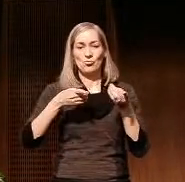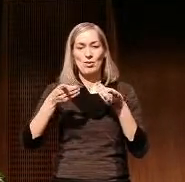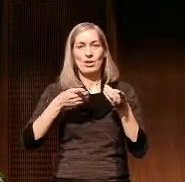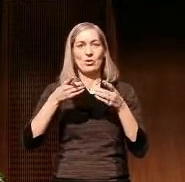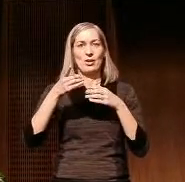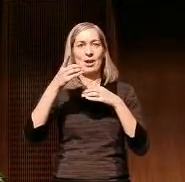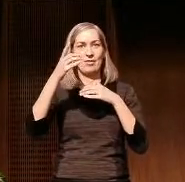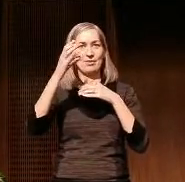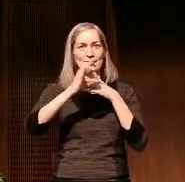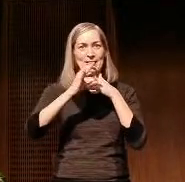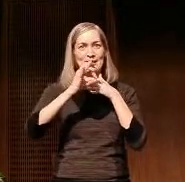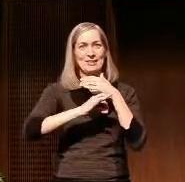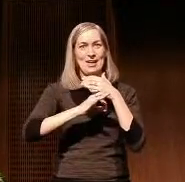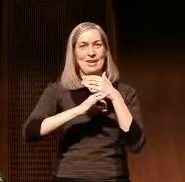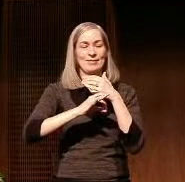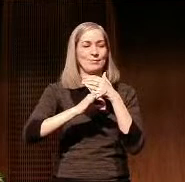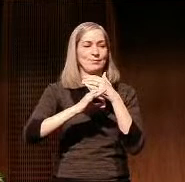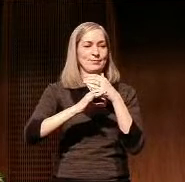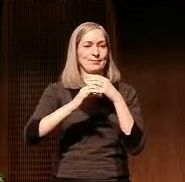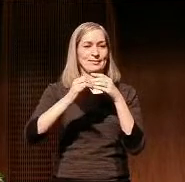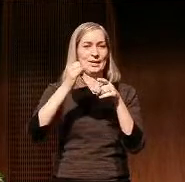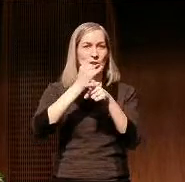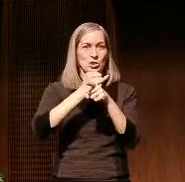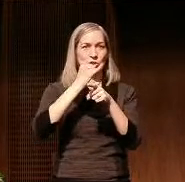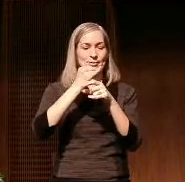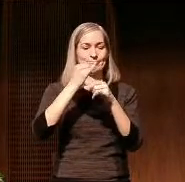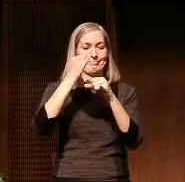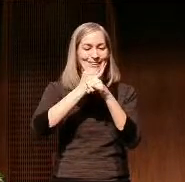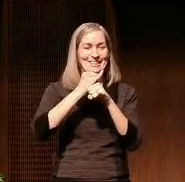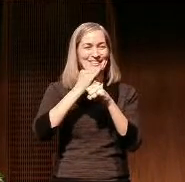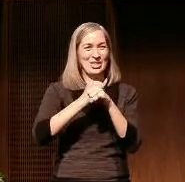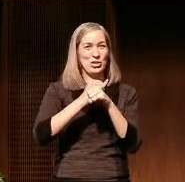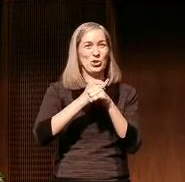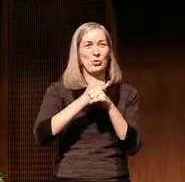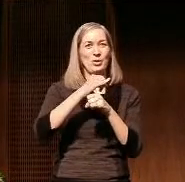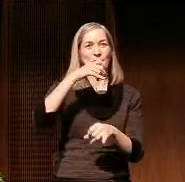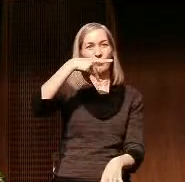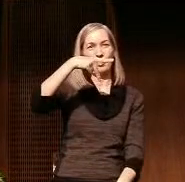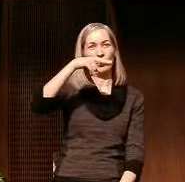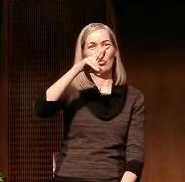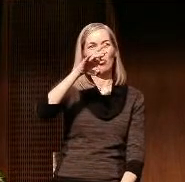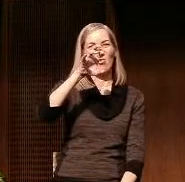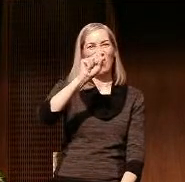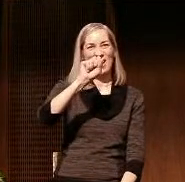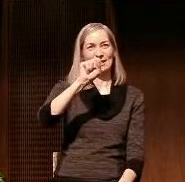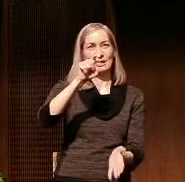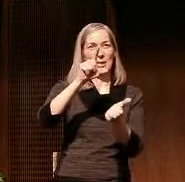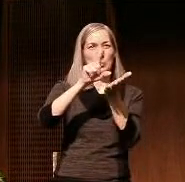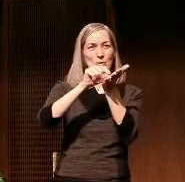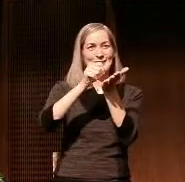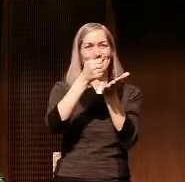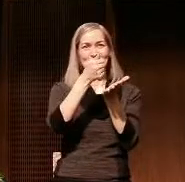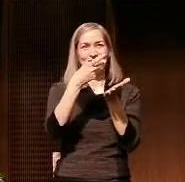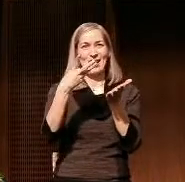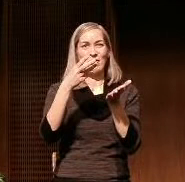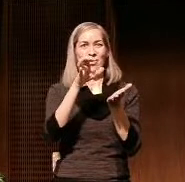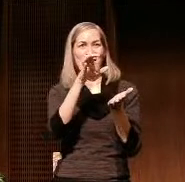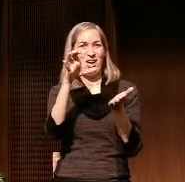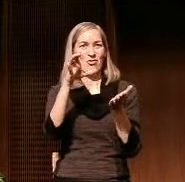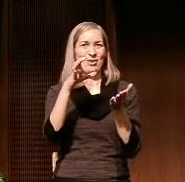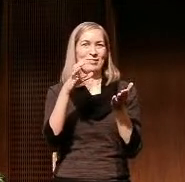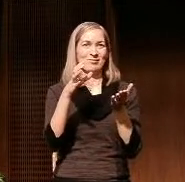Sunset Institute Press, having published several hundred publications. He had oversight of